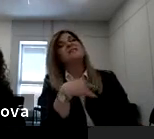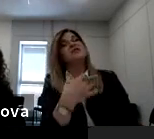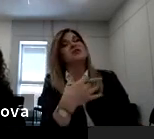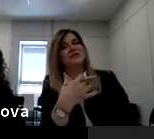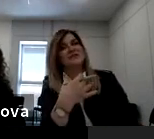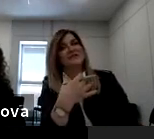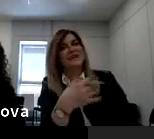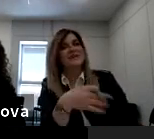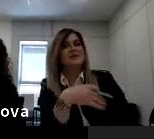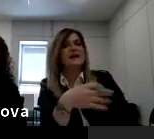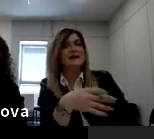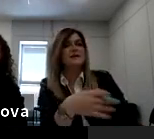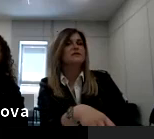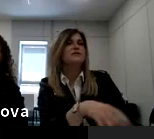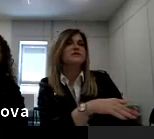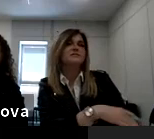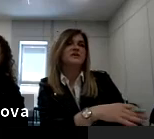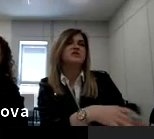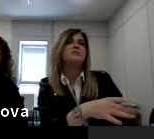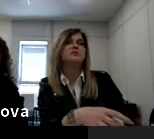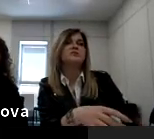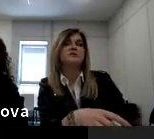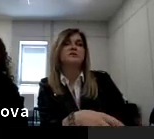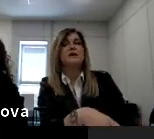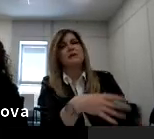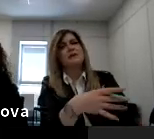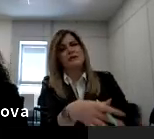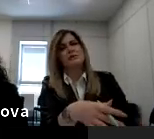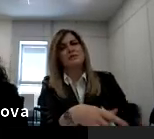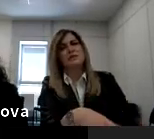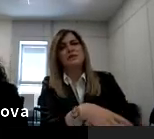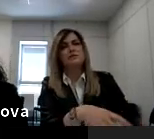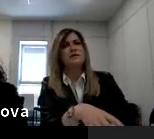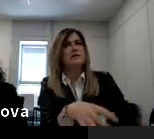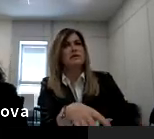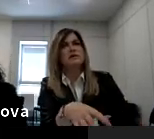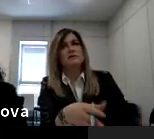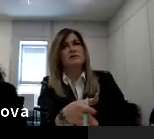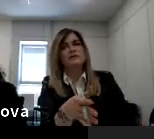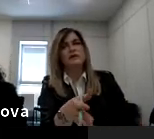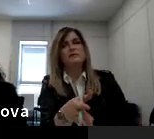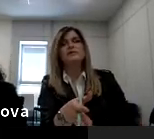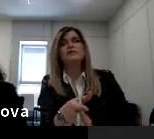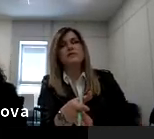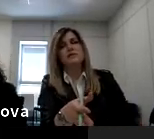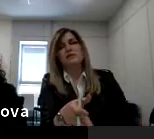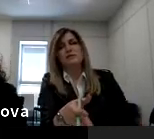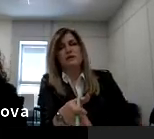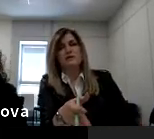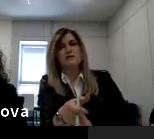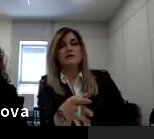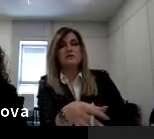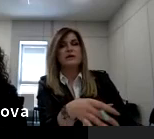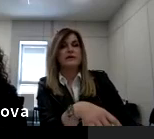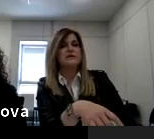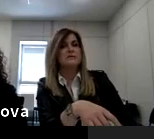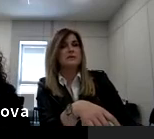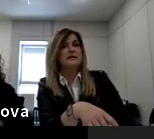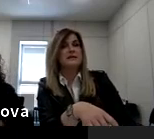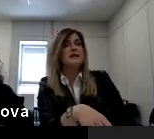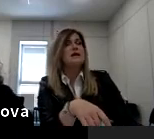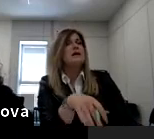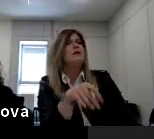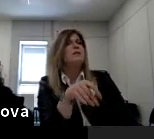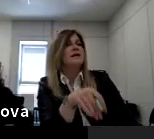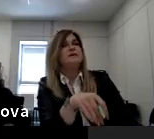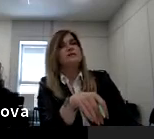be positioned as a line for a special project, but actually you will be able to use it everywhere. So yes, we have this in